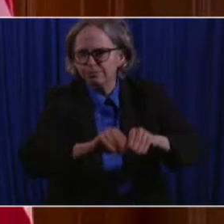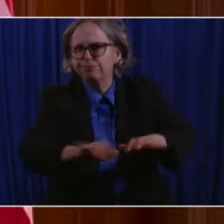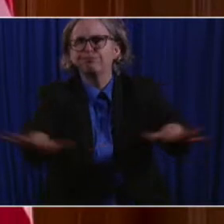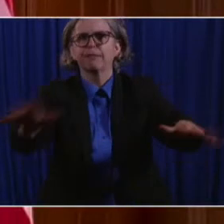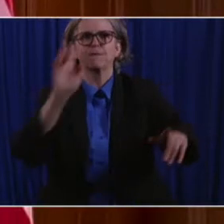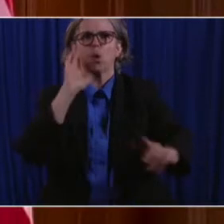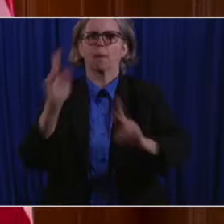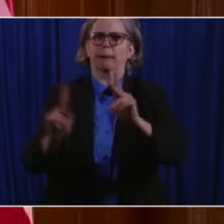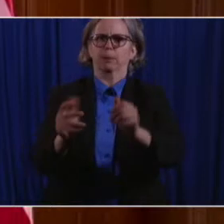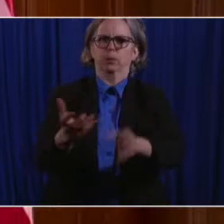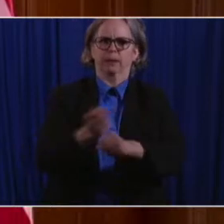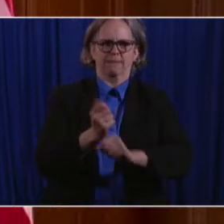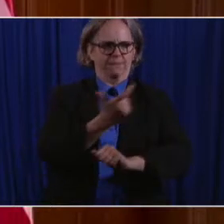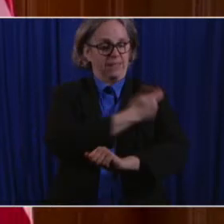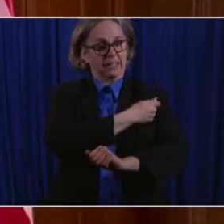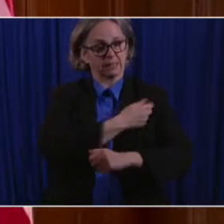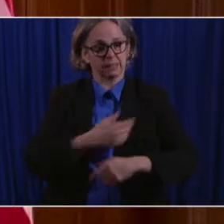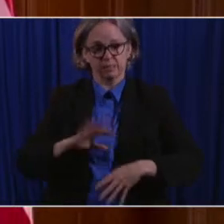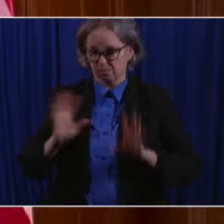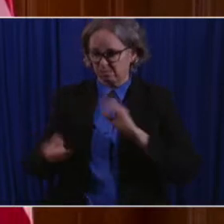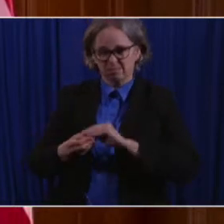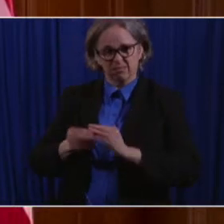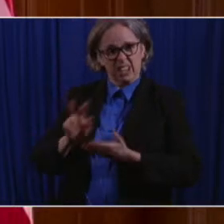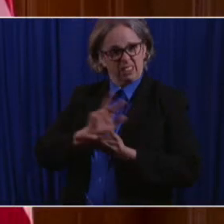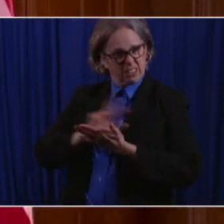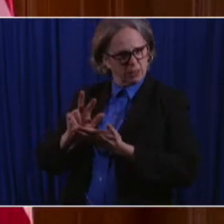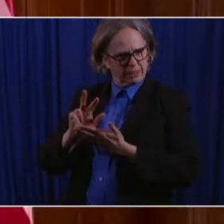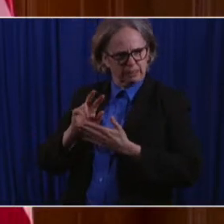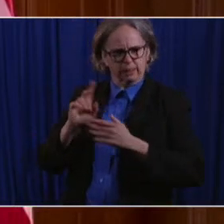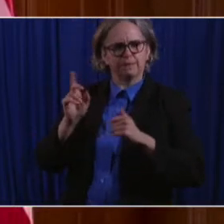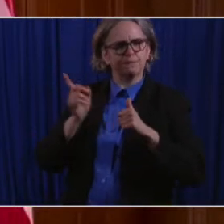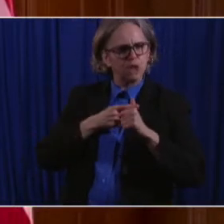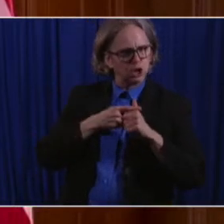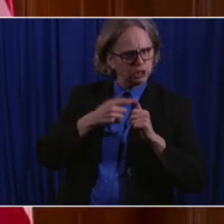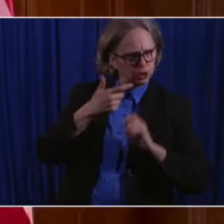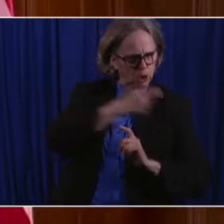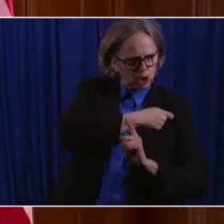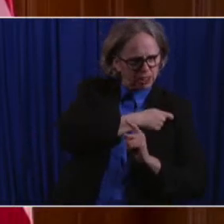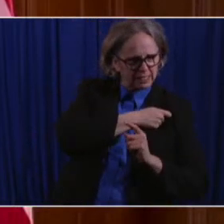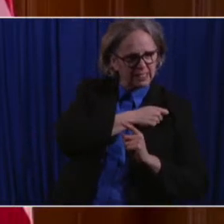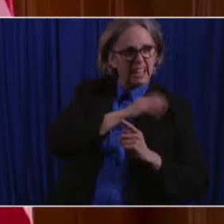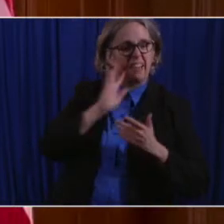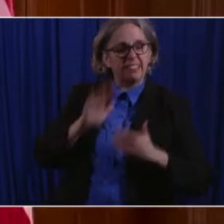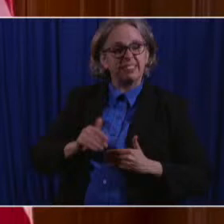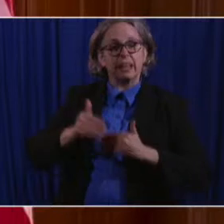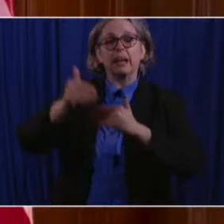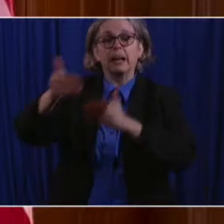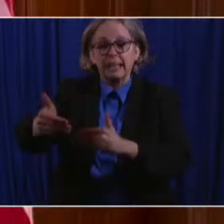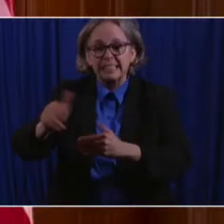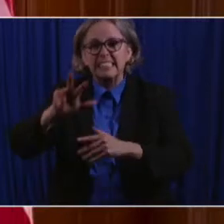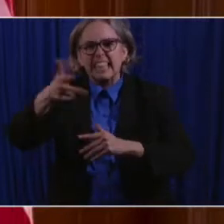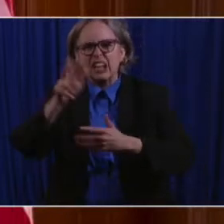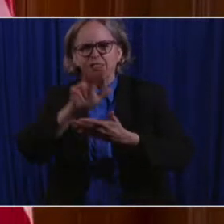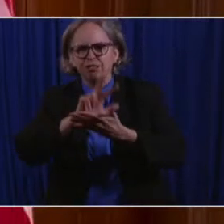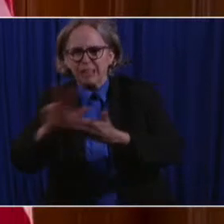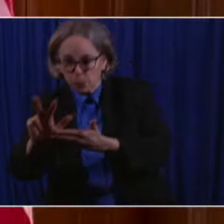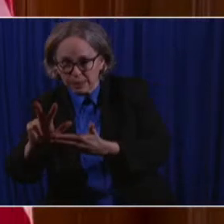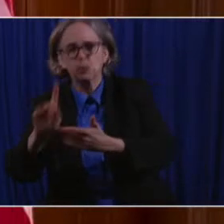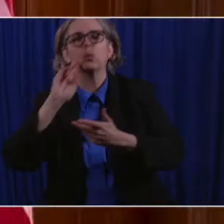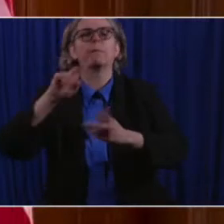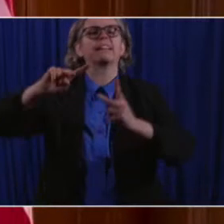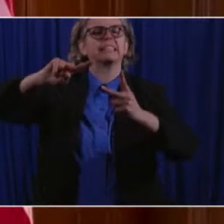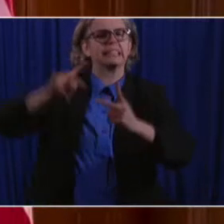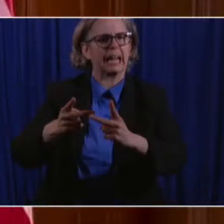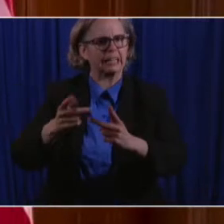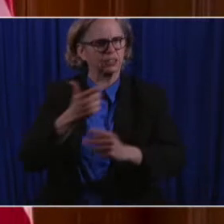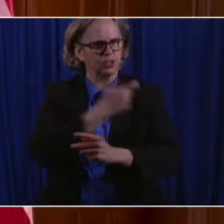week 4, 5, and 6 will be the second doses for the people who were there first, second, and third week. So there'll